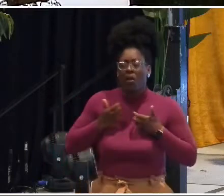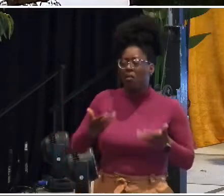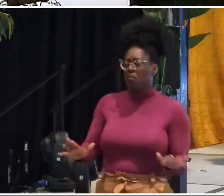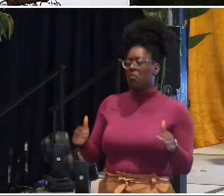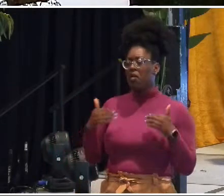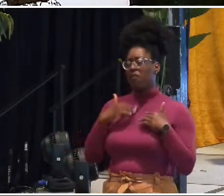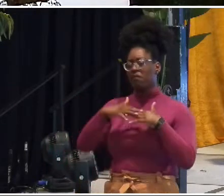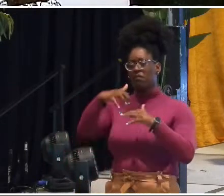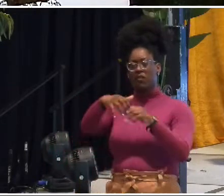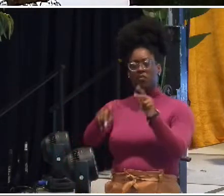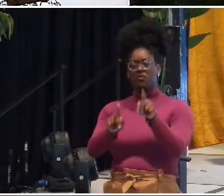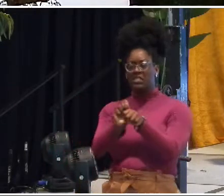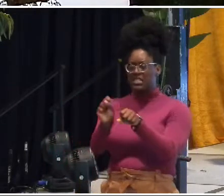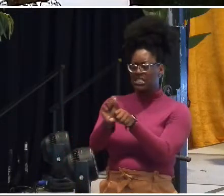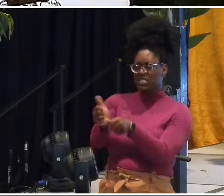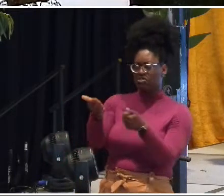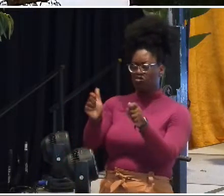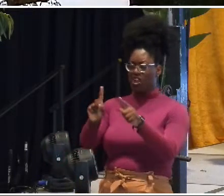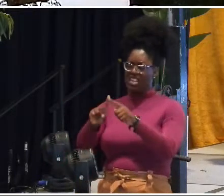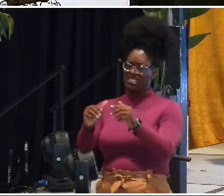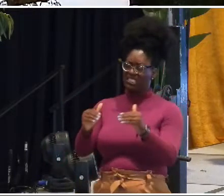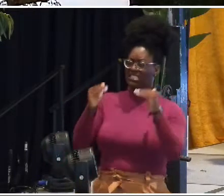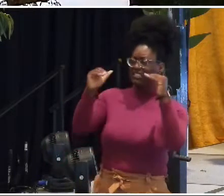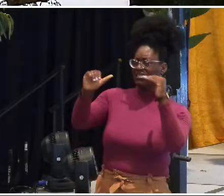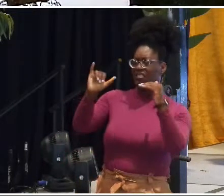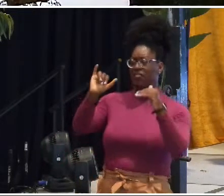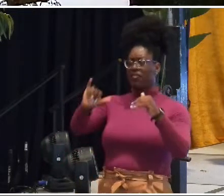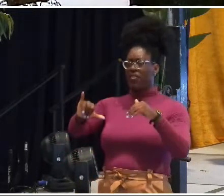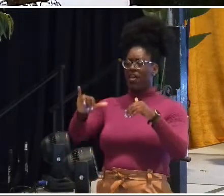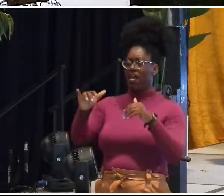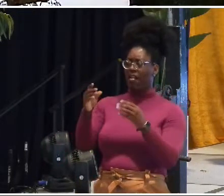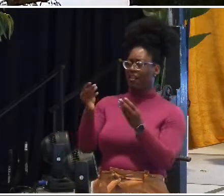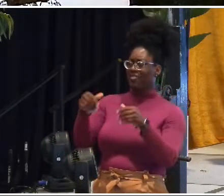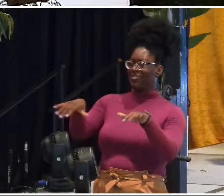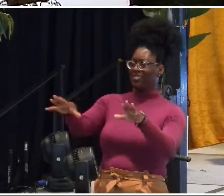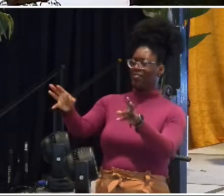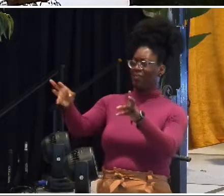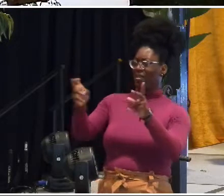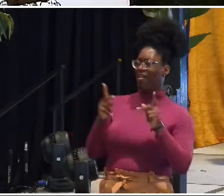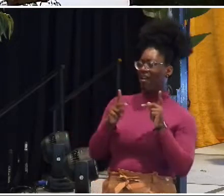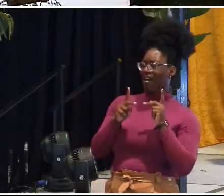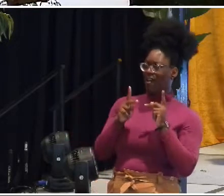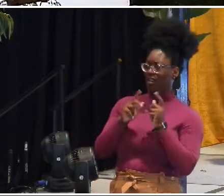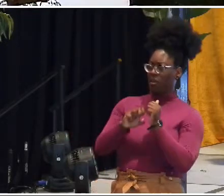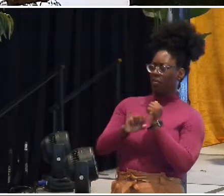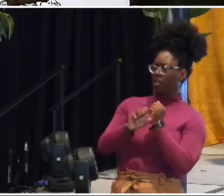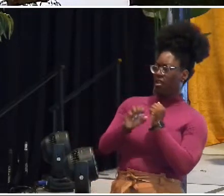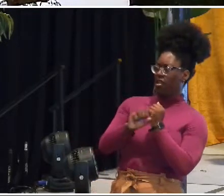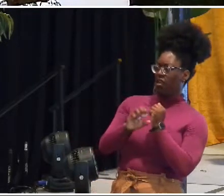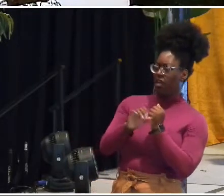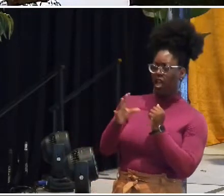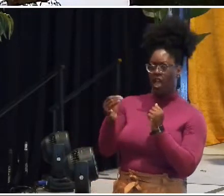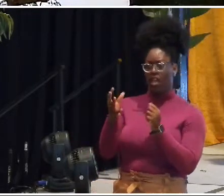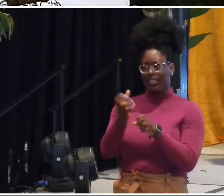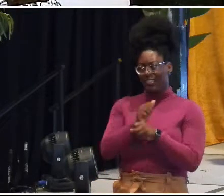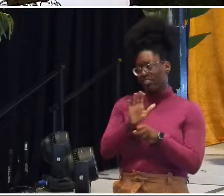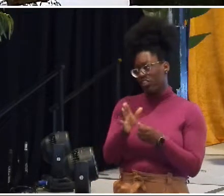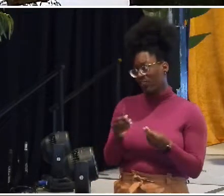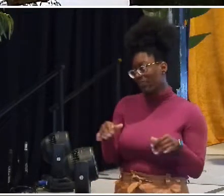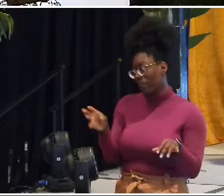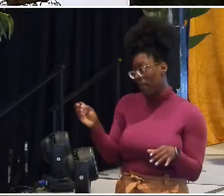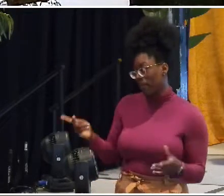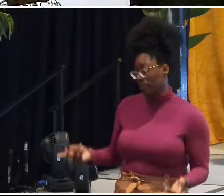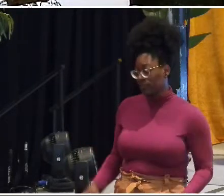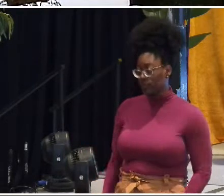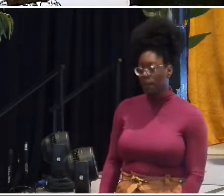to advance the campaign of land back and to reclaim what was rightfully theirs. So now we'd like